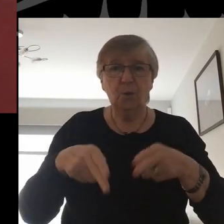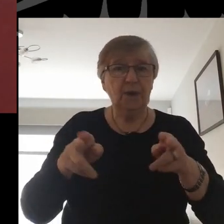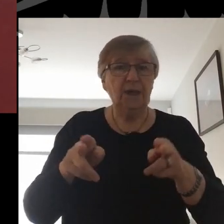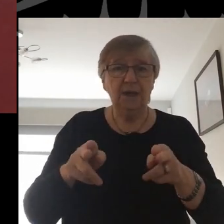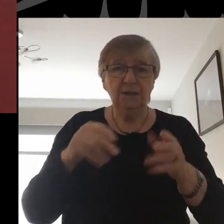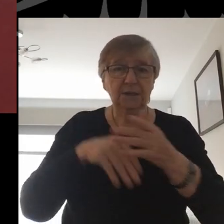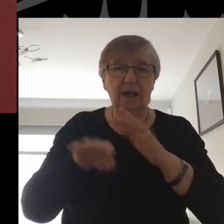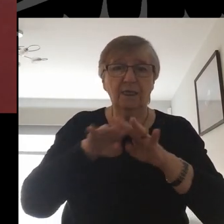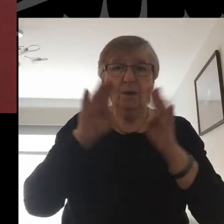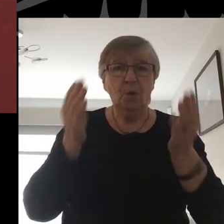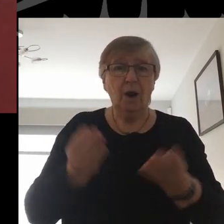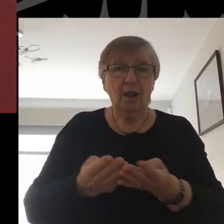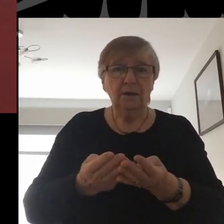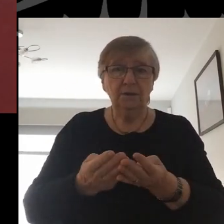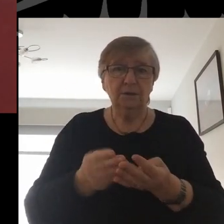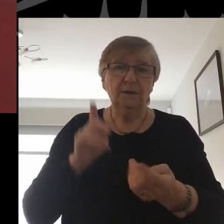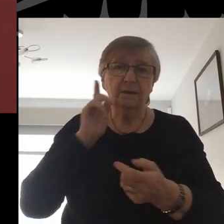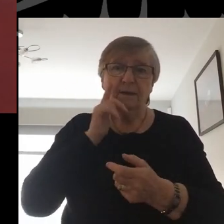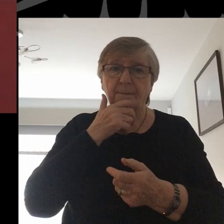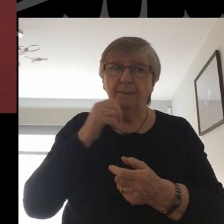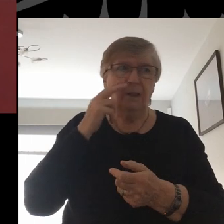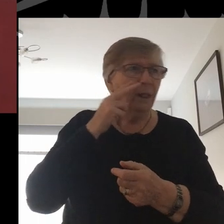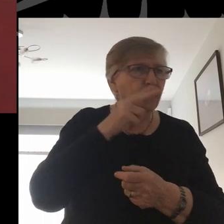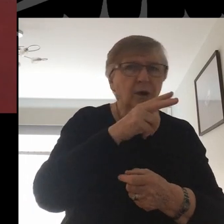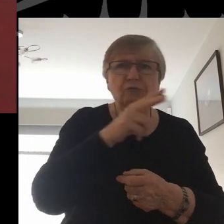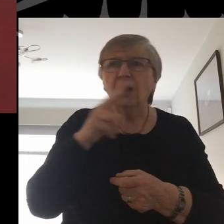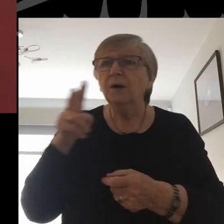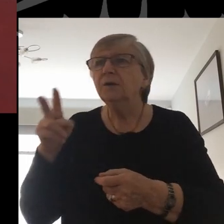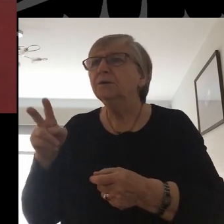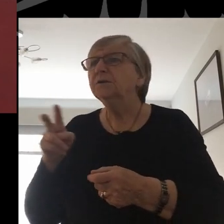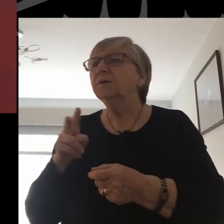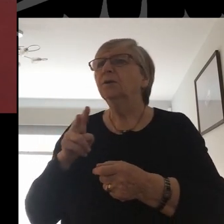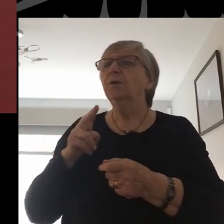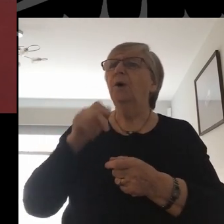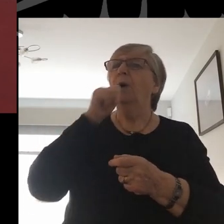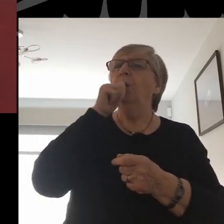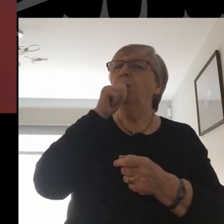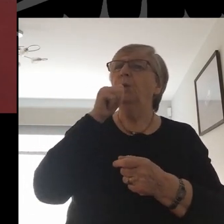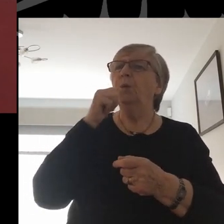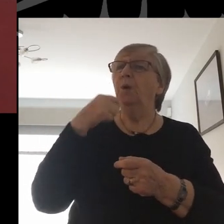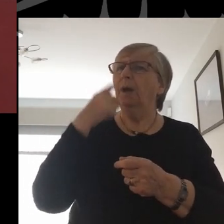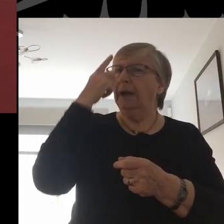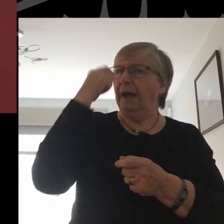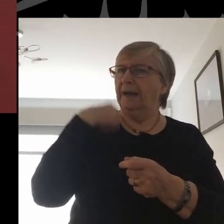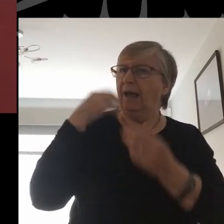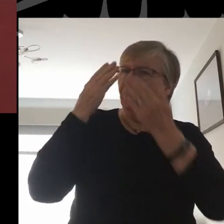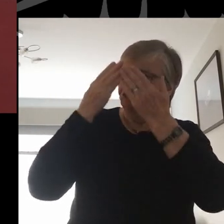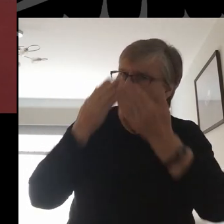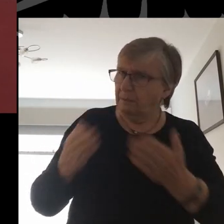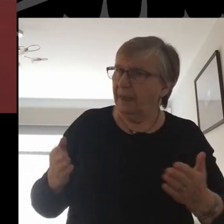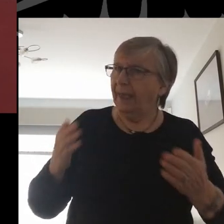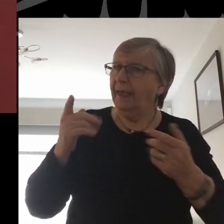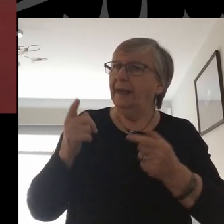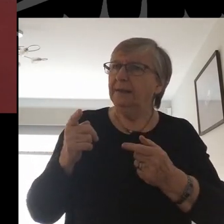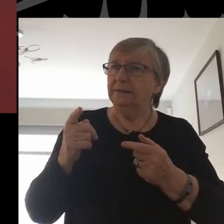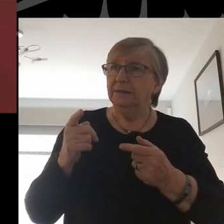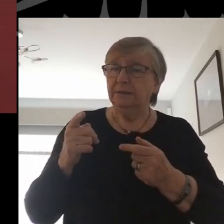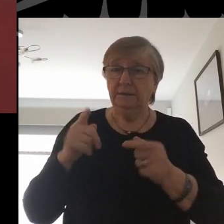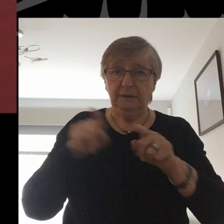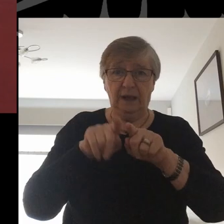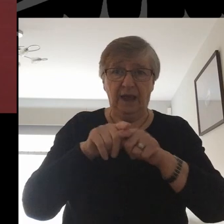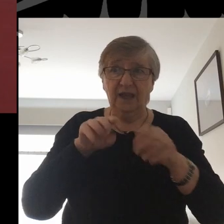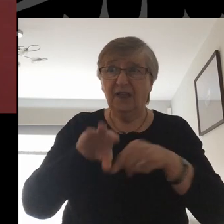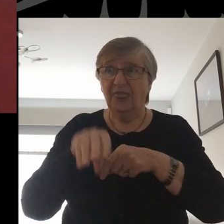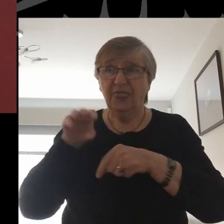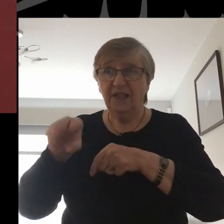I think people look around and decide who they're going to respect and admire. Honor amongst thieves,